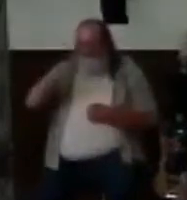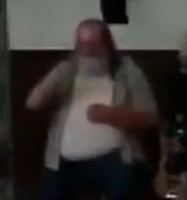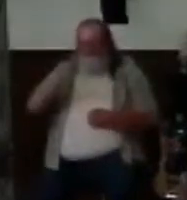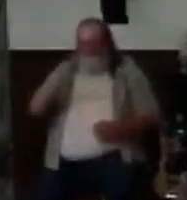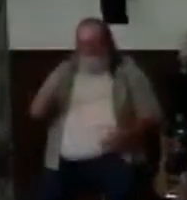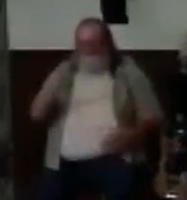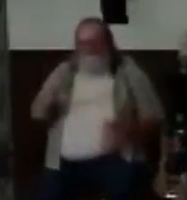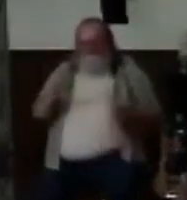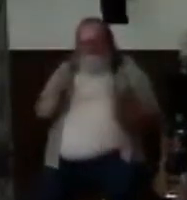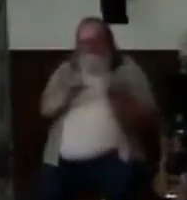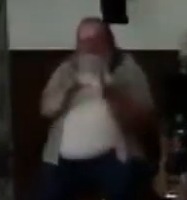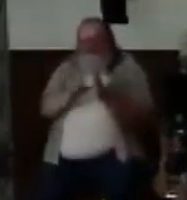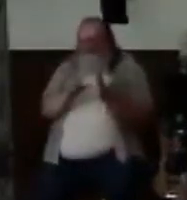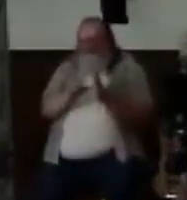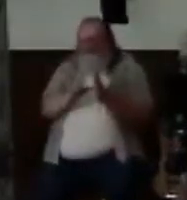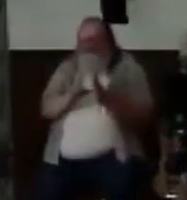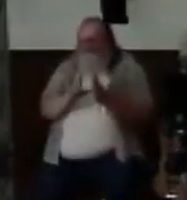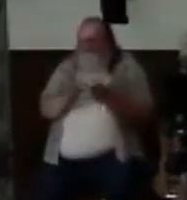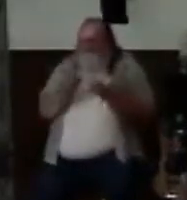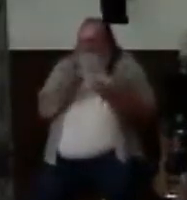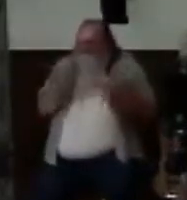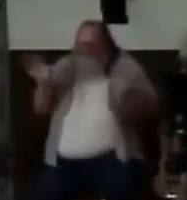We need to seek God's approval.